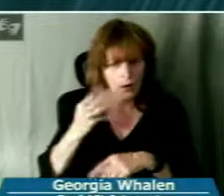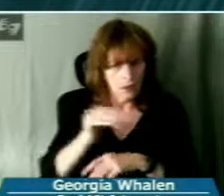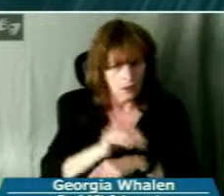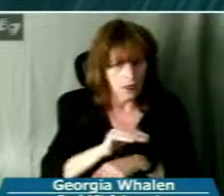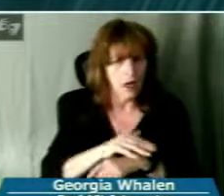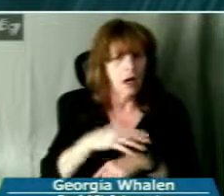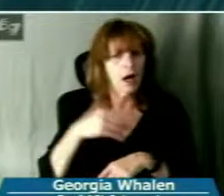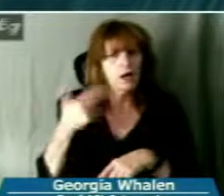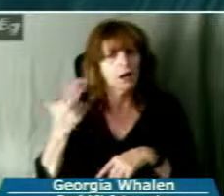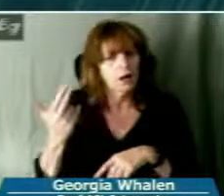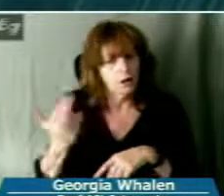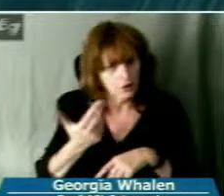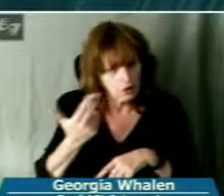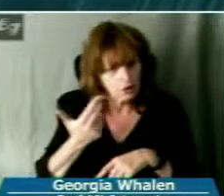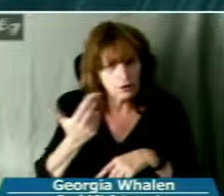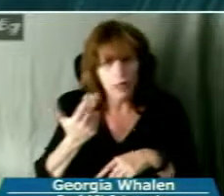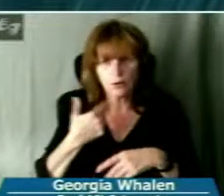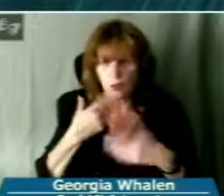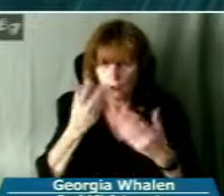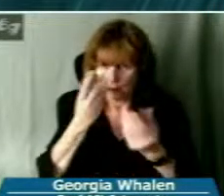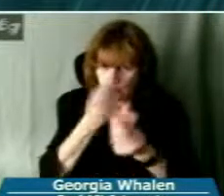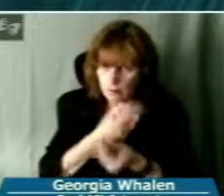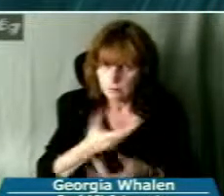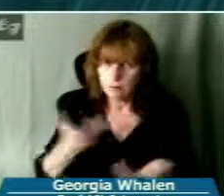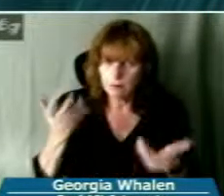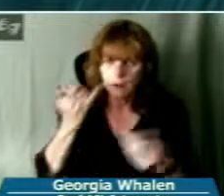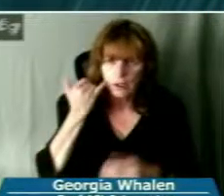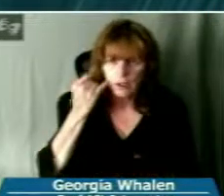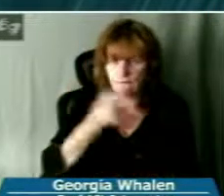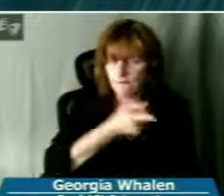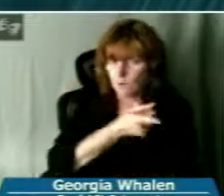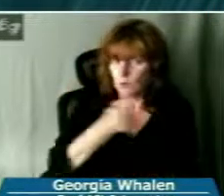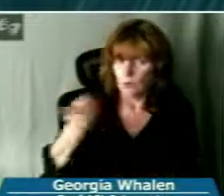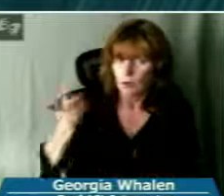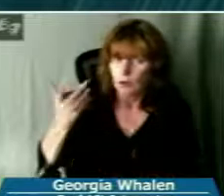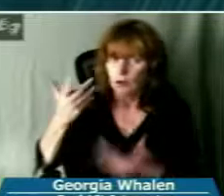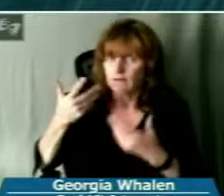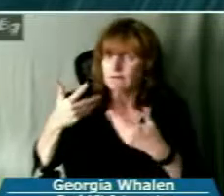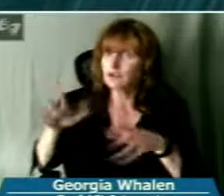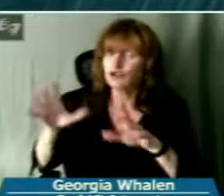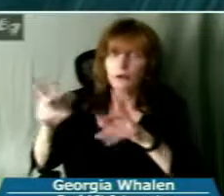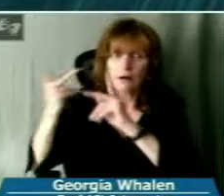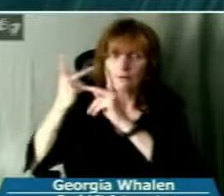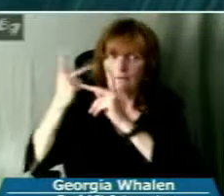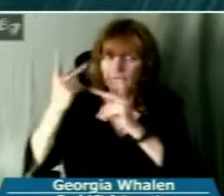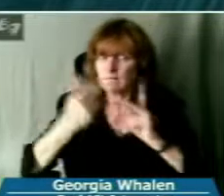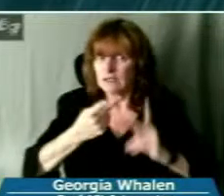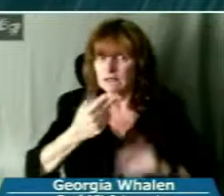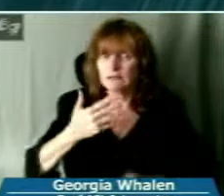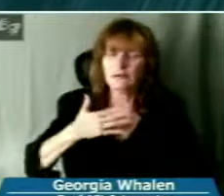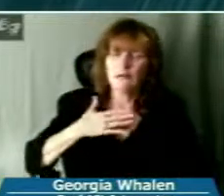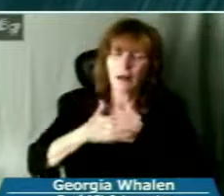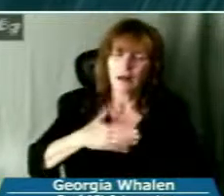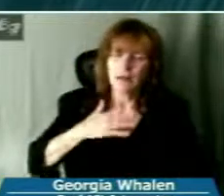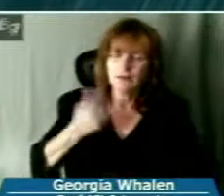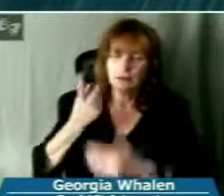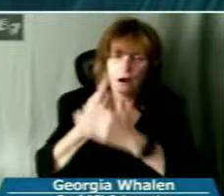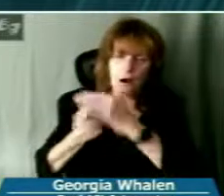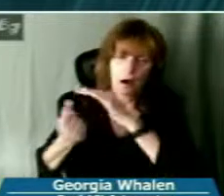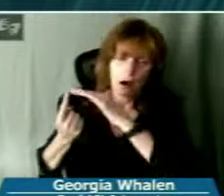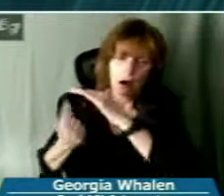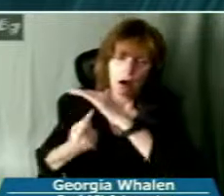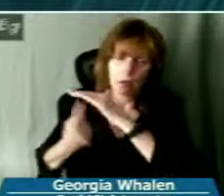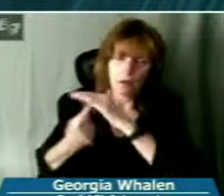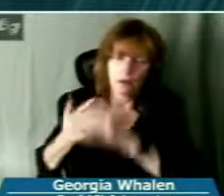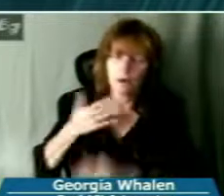been at the Roslyn that we hadn't been able to get in touch with, that we asked them to immediately self-isolate and to give us a call, and particularly if